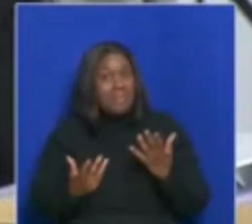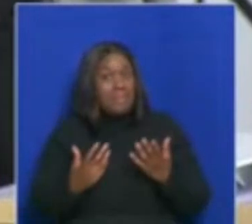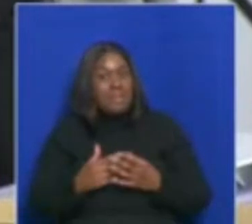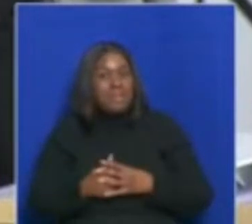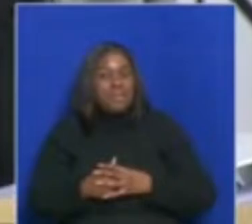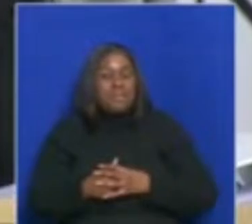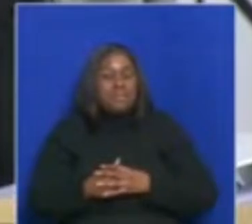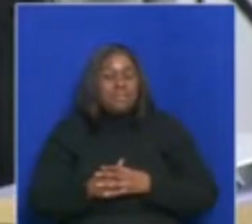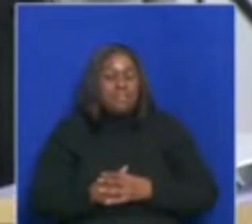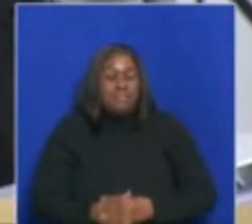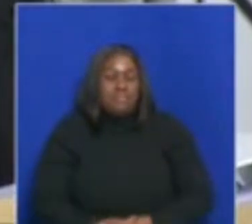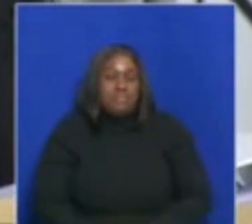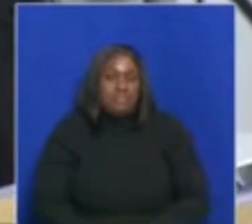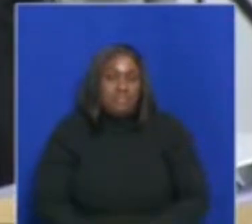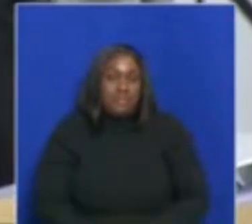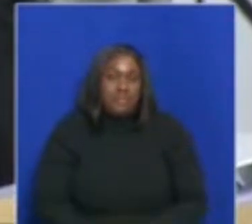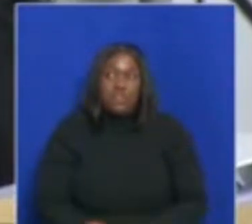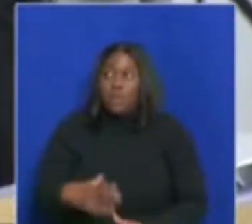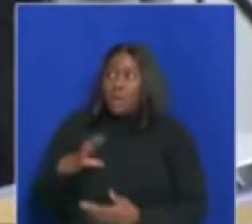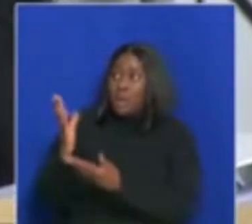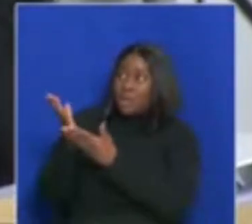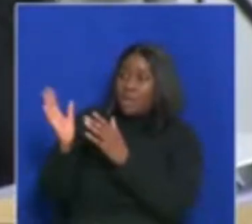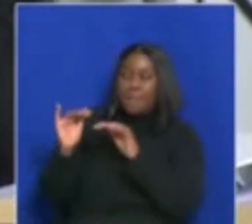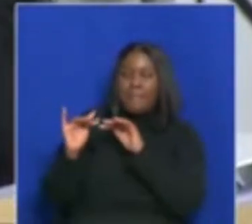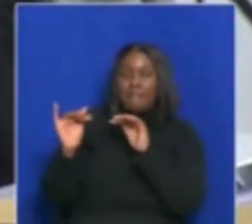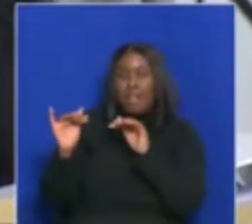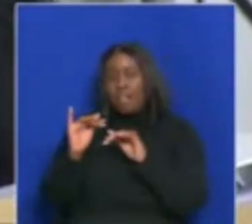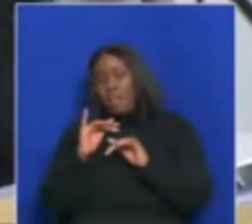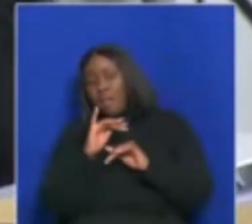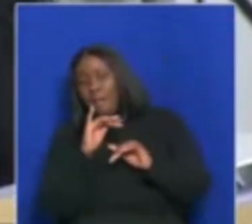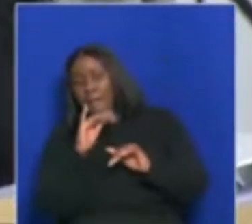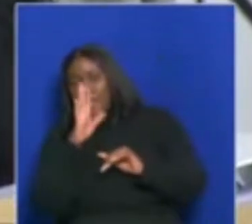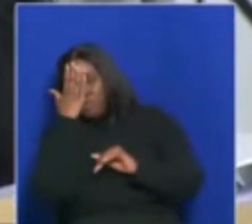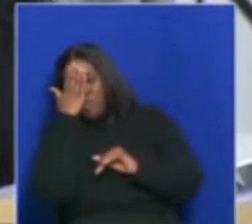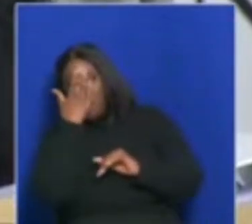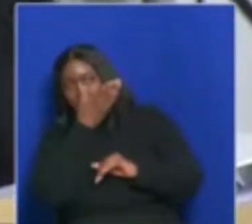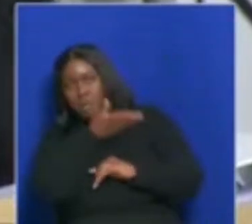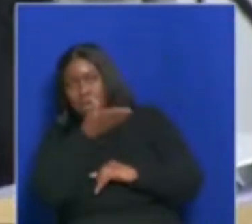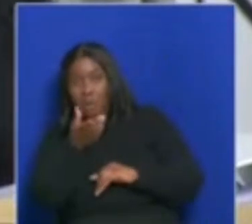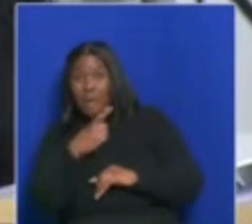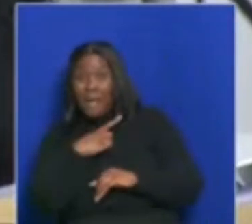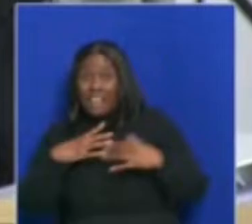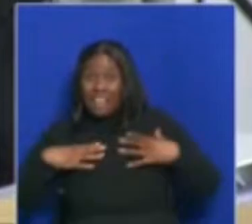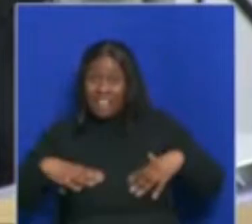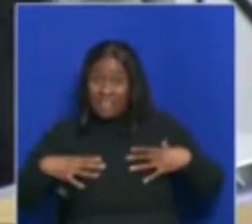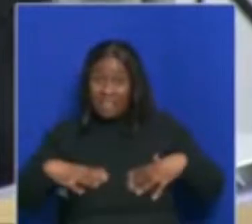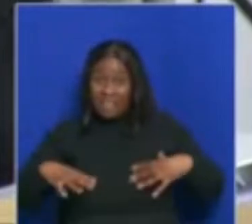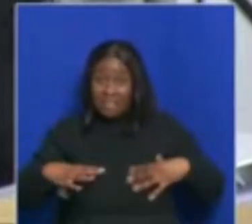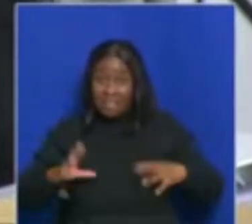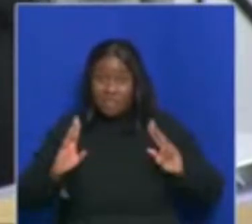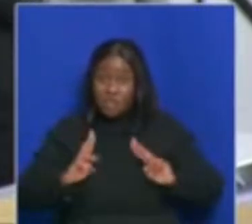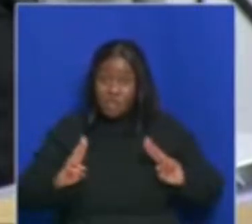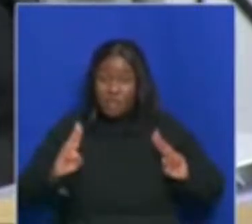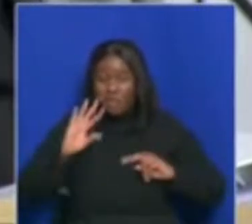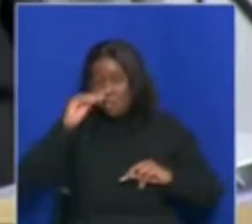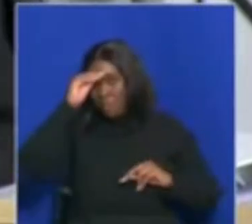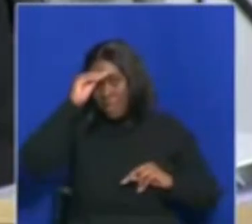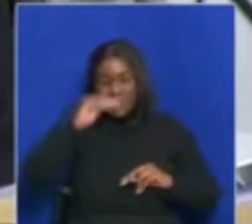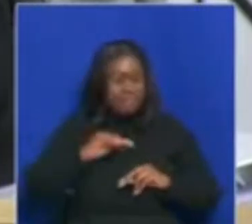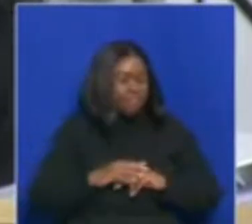not to be recognized, because they don't use police uniform in most of the cases, these task teams don't